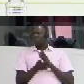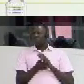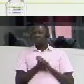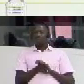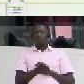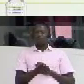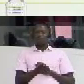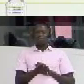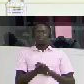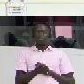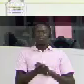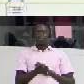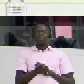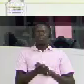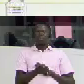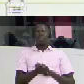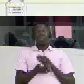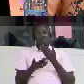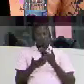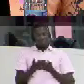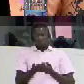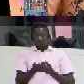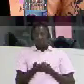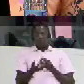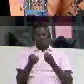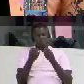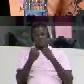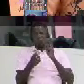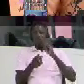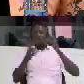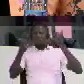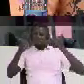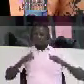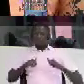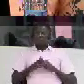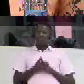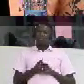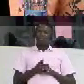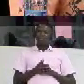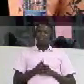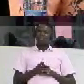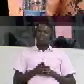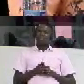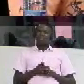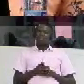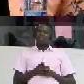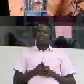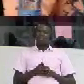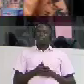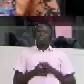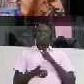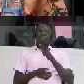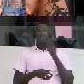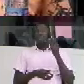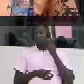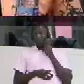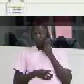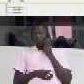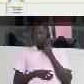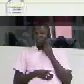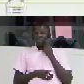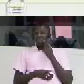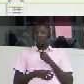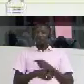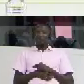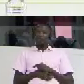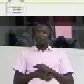the date. Please go on and tell us what happened. léegi eggaleel wax ñu lan a xew. bis boobu daal.